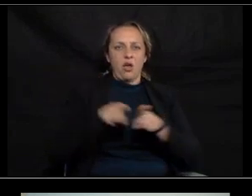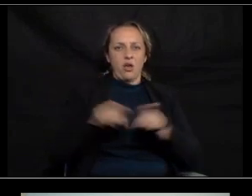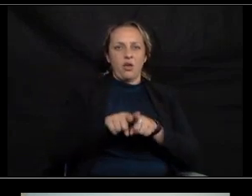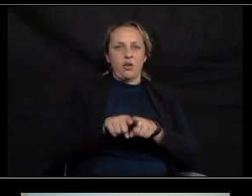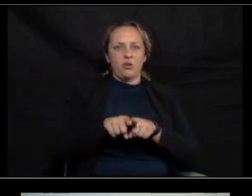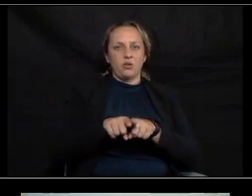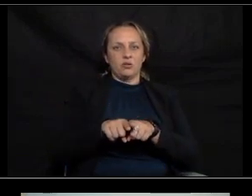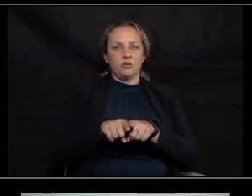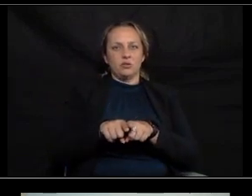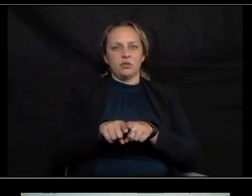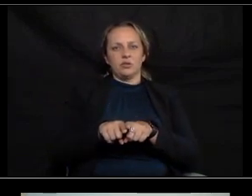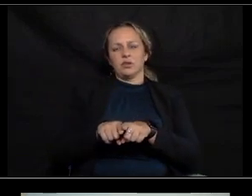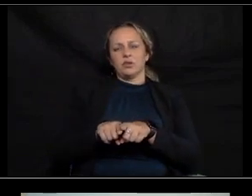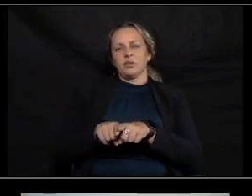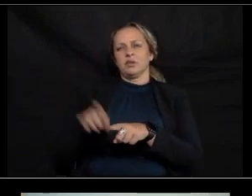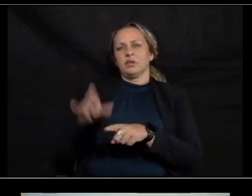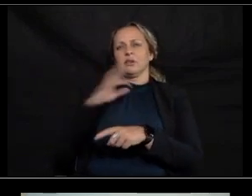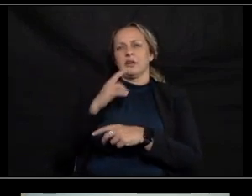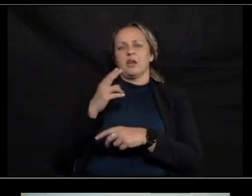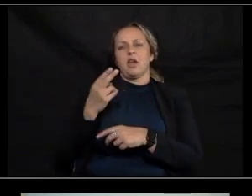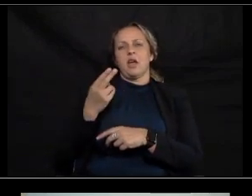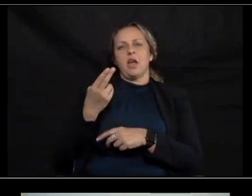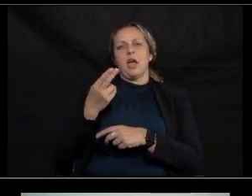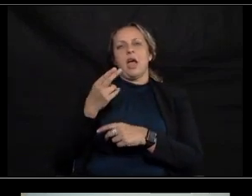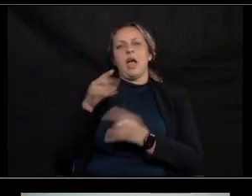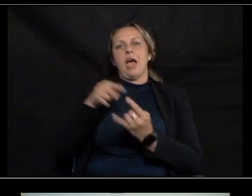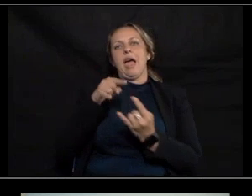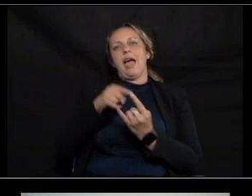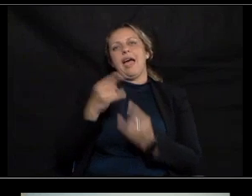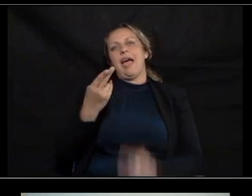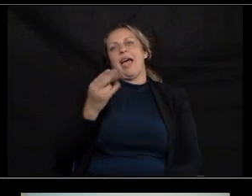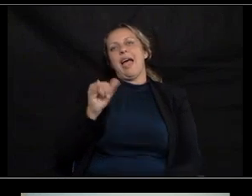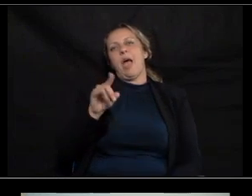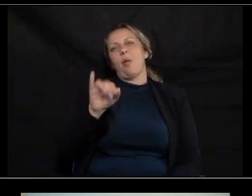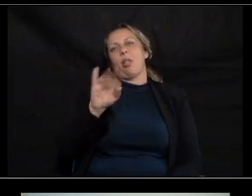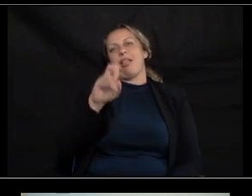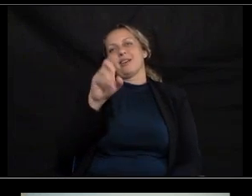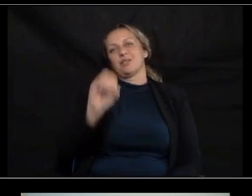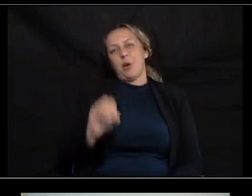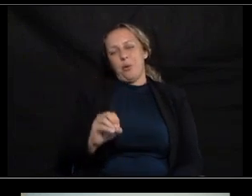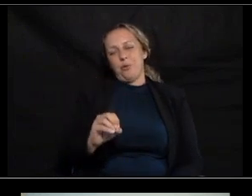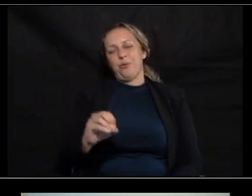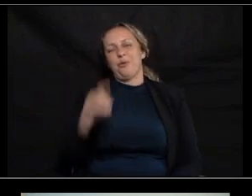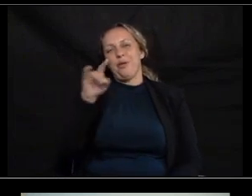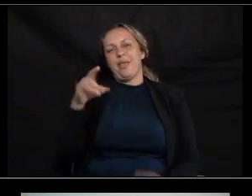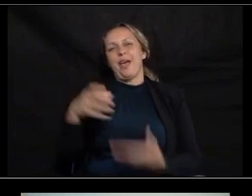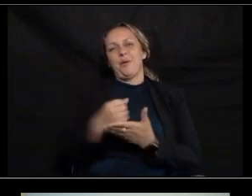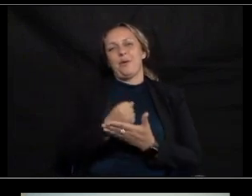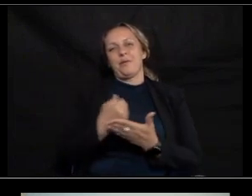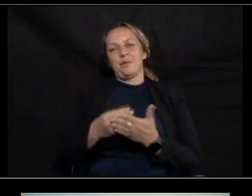water customers with the town of Hypoluxo. So that's going to be driving our revenue up a little bit as well.